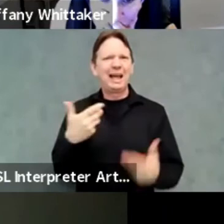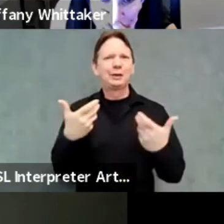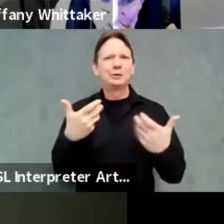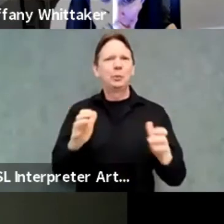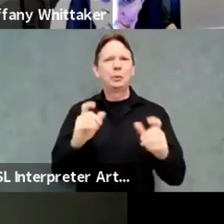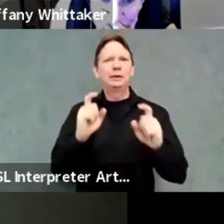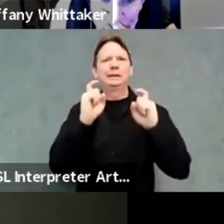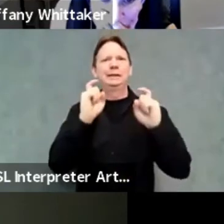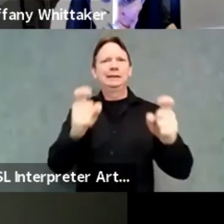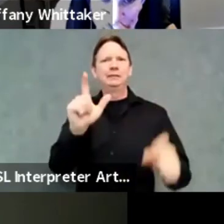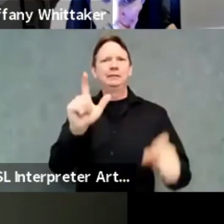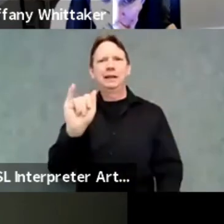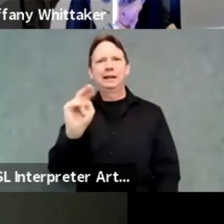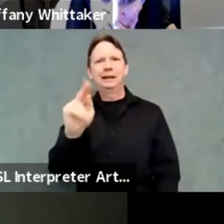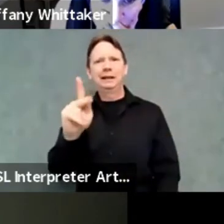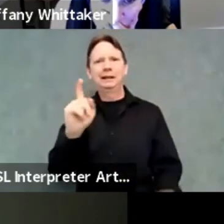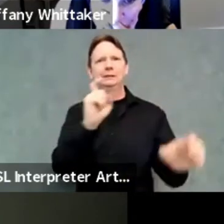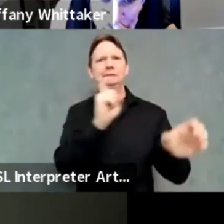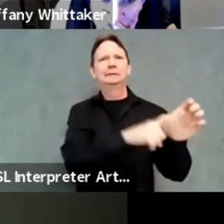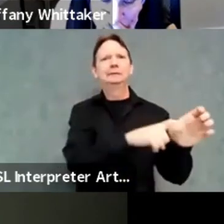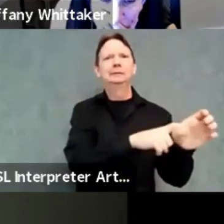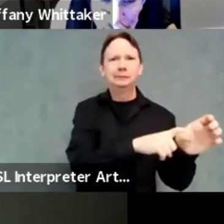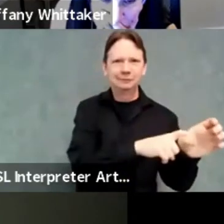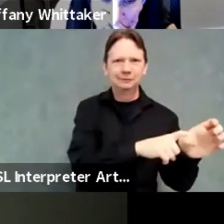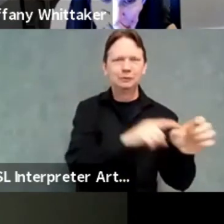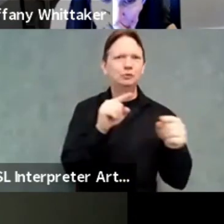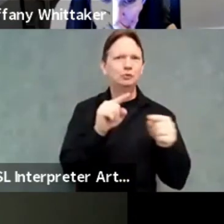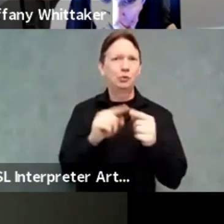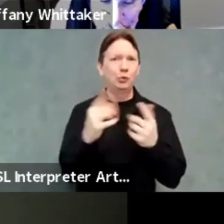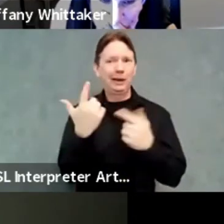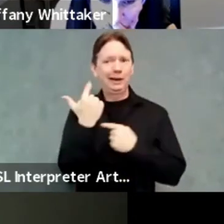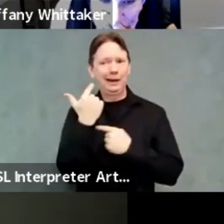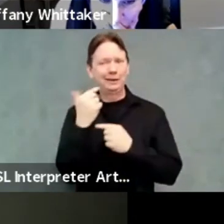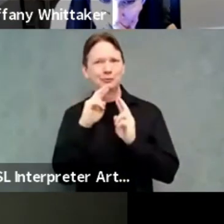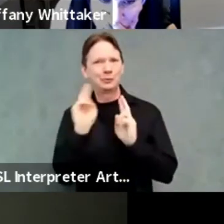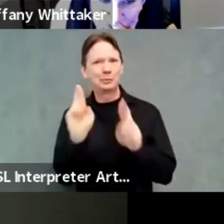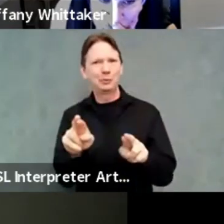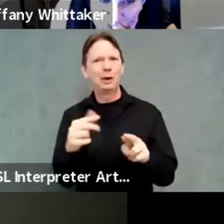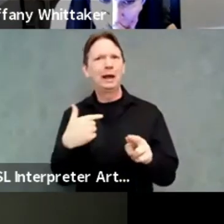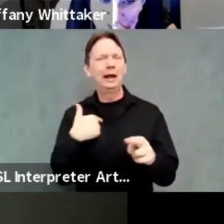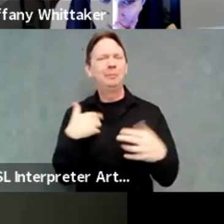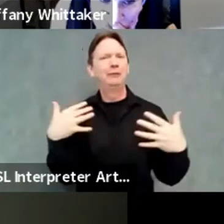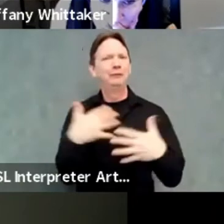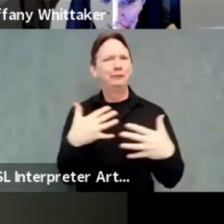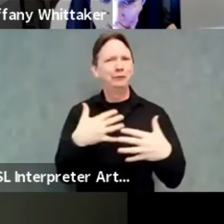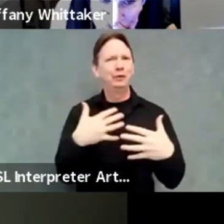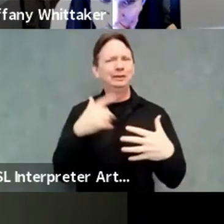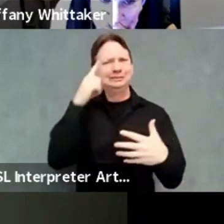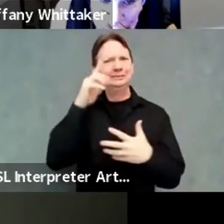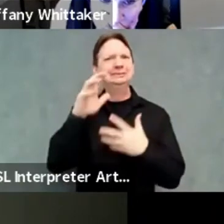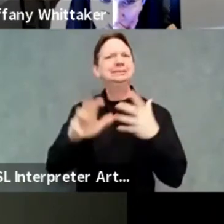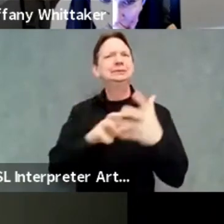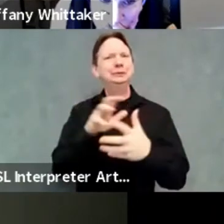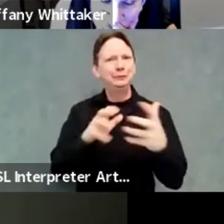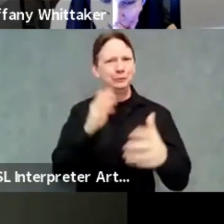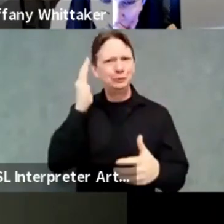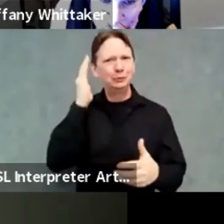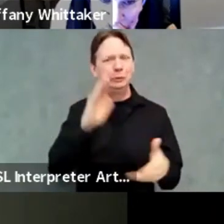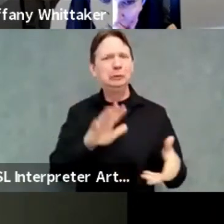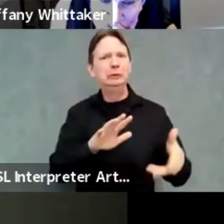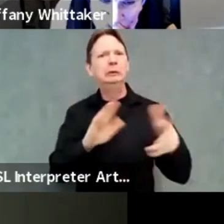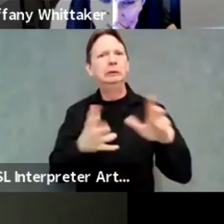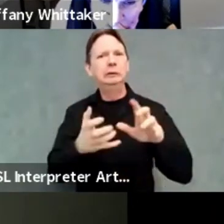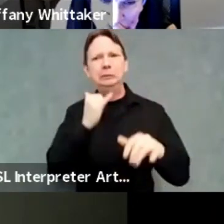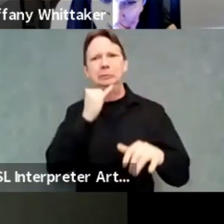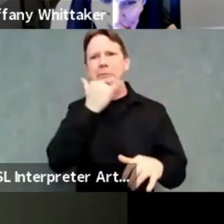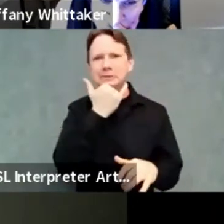of you will then answer that one instead of this one when it comes time to do the report. But I think I might try to just give you maybe a little more heads up before the